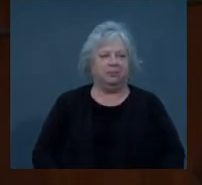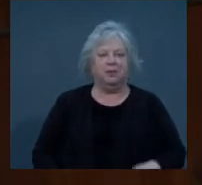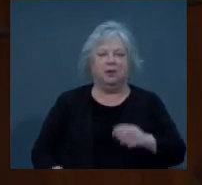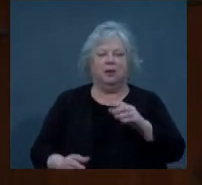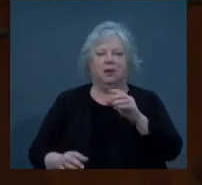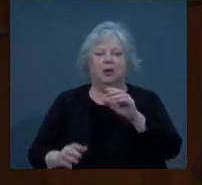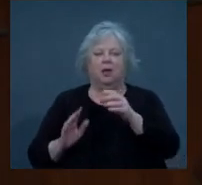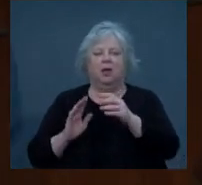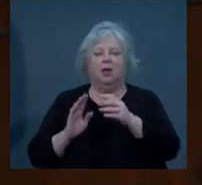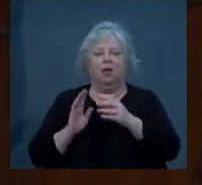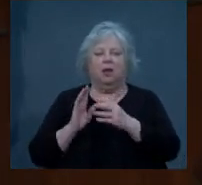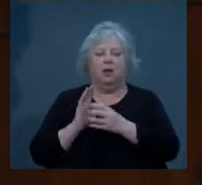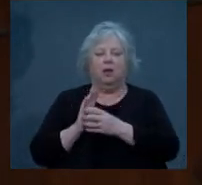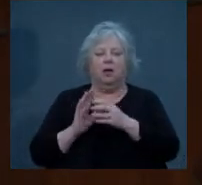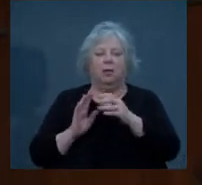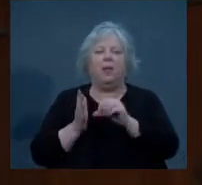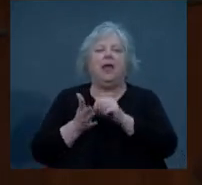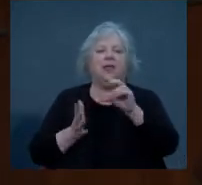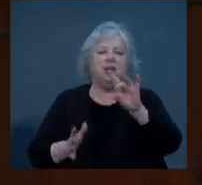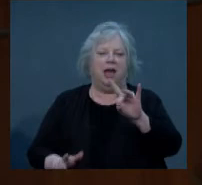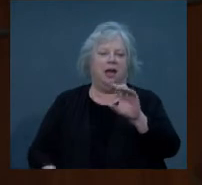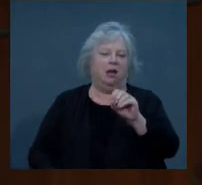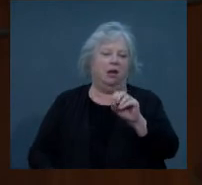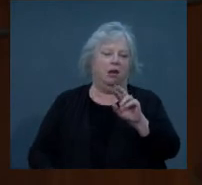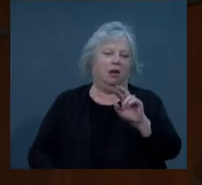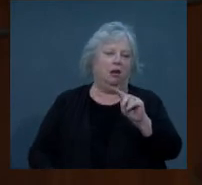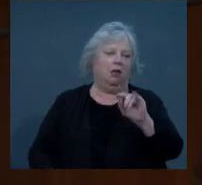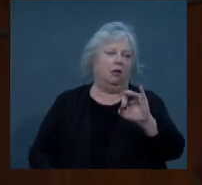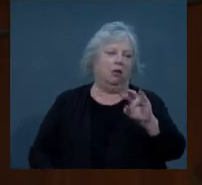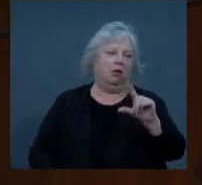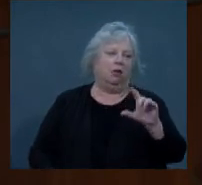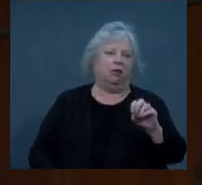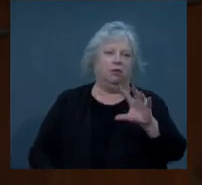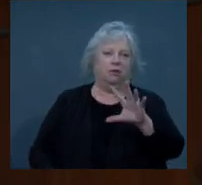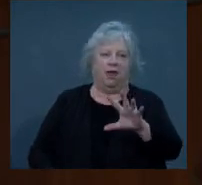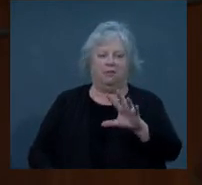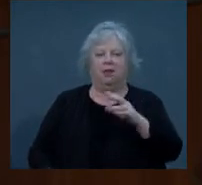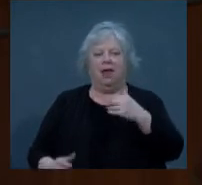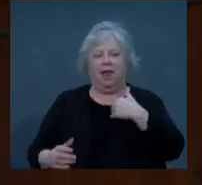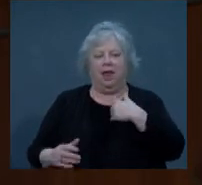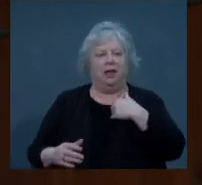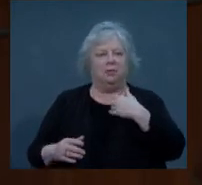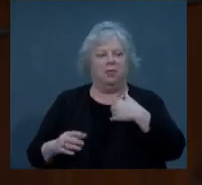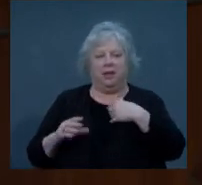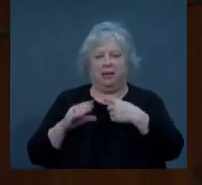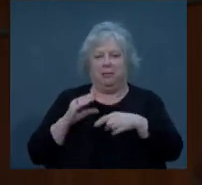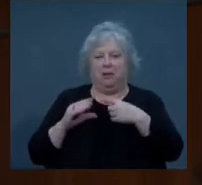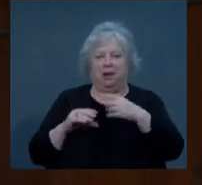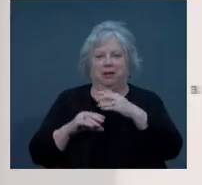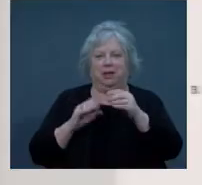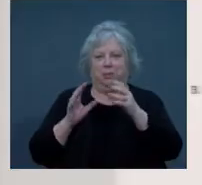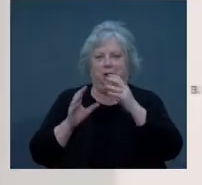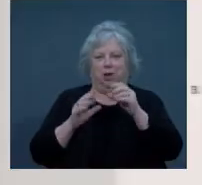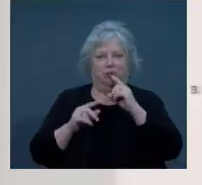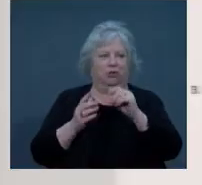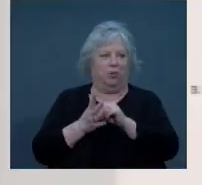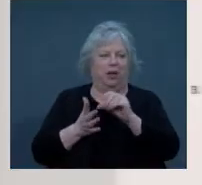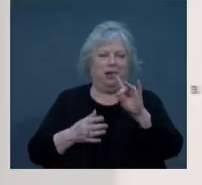Article 5B8 on page 8. So I had my email and my communication to you already. So page